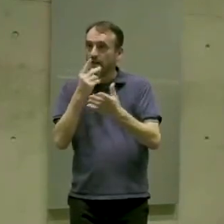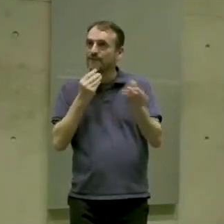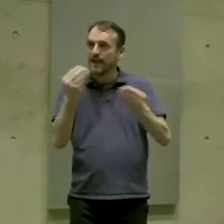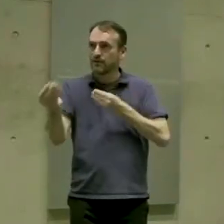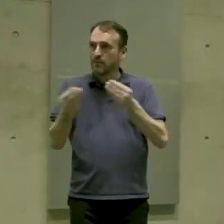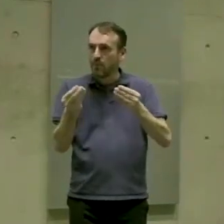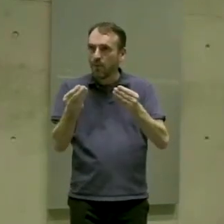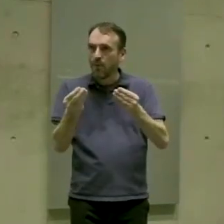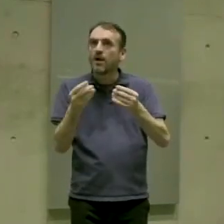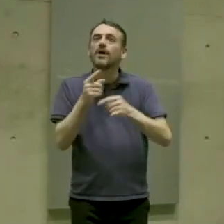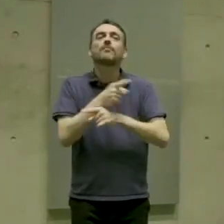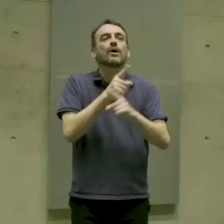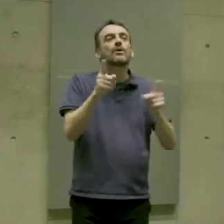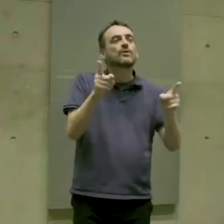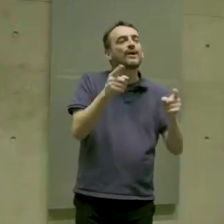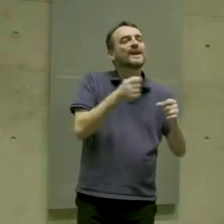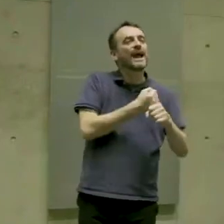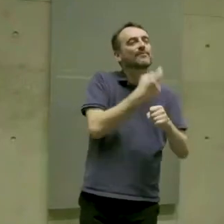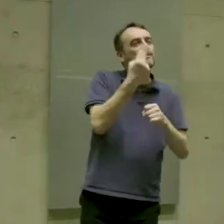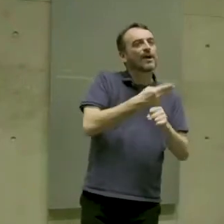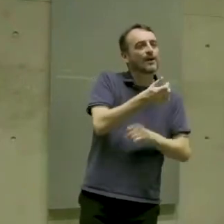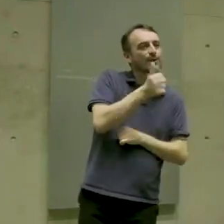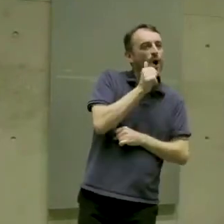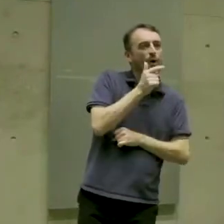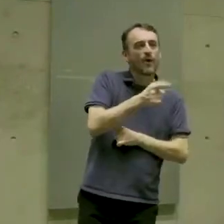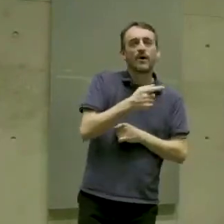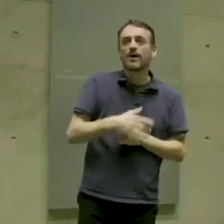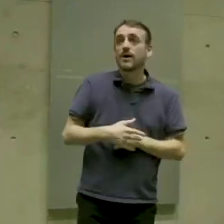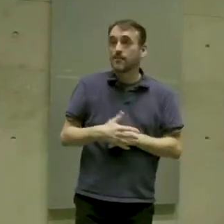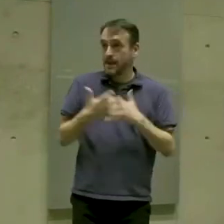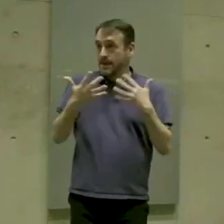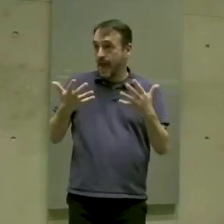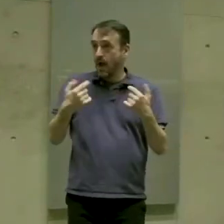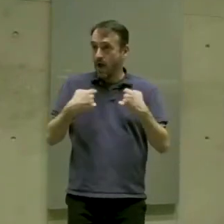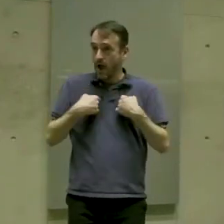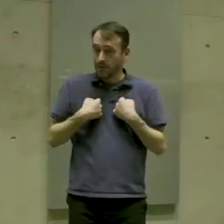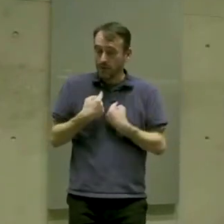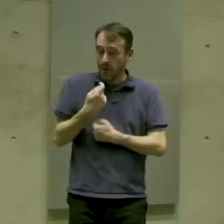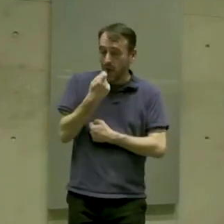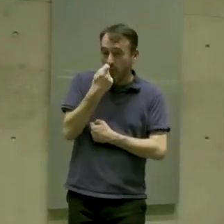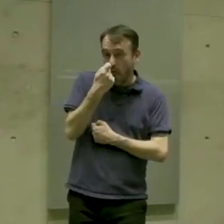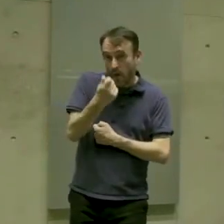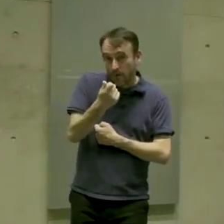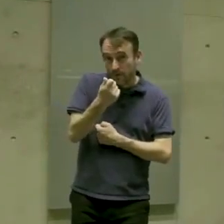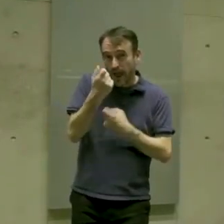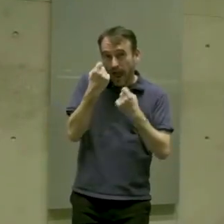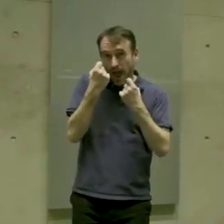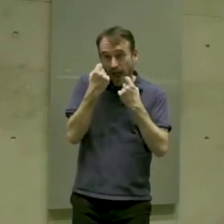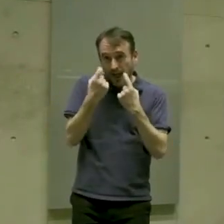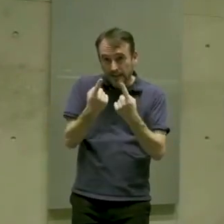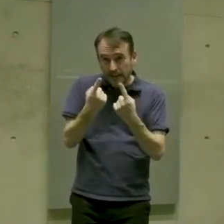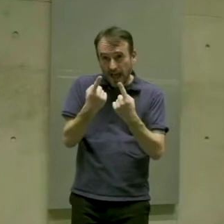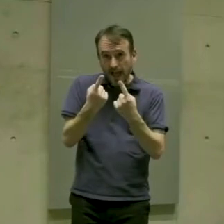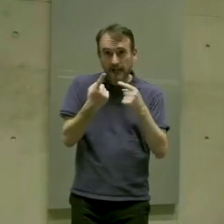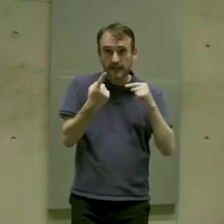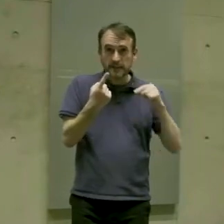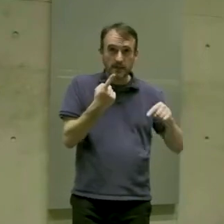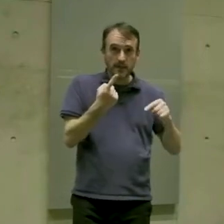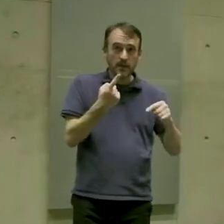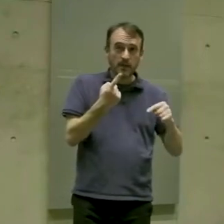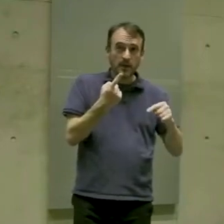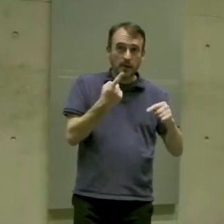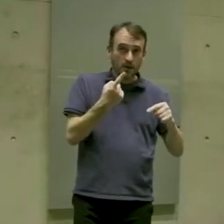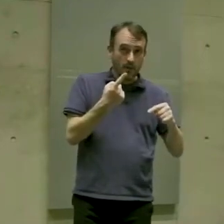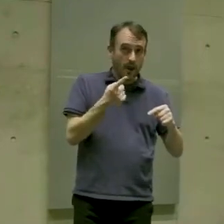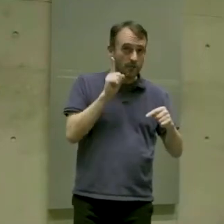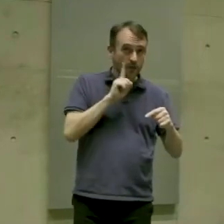convention. But maybe I was now closer than ever to understanding what reading The Mysteries of Udolpho as a young